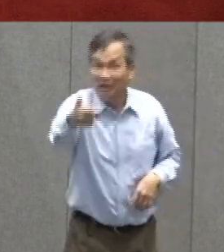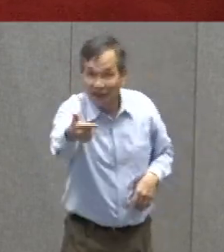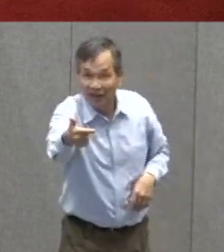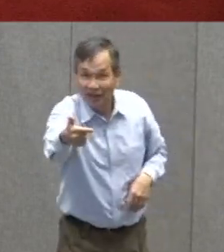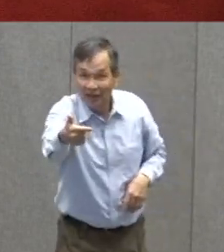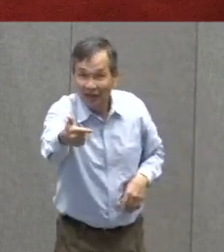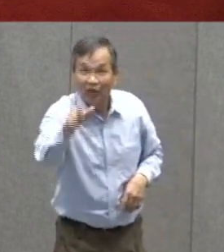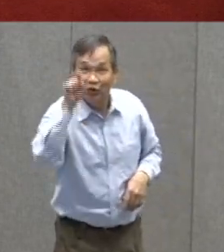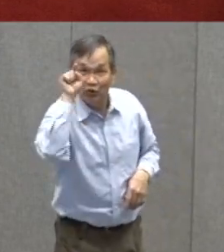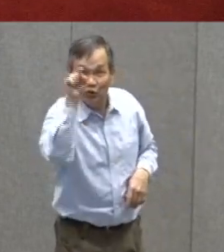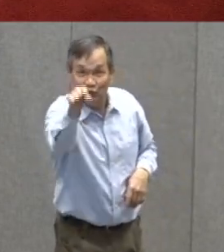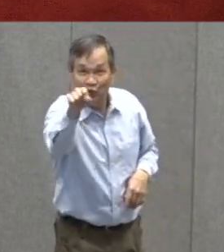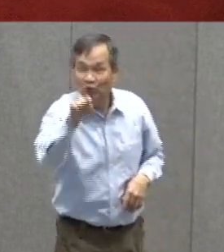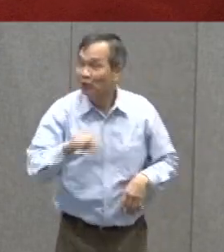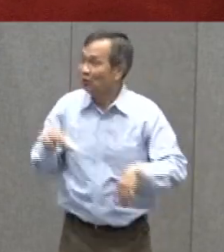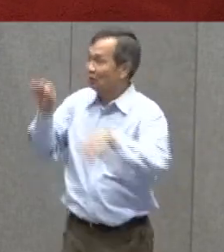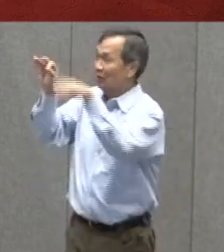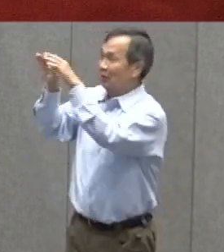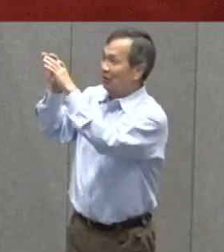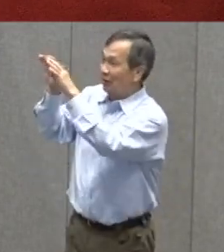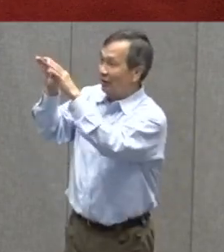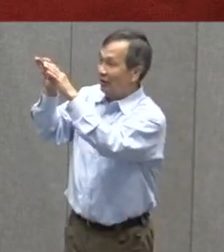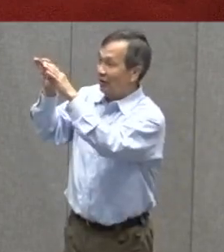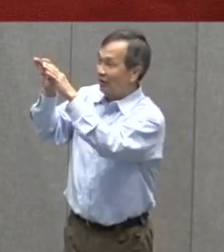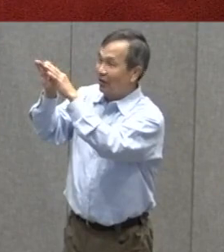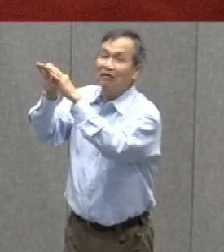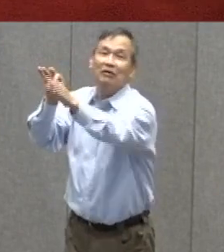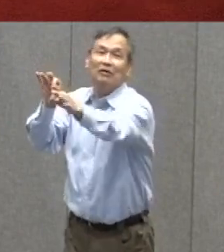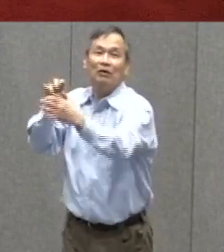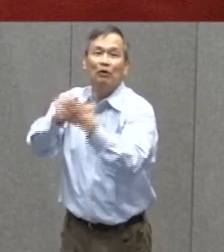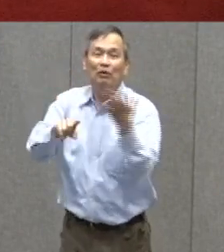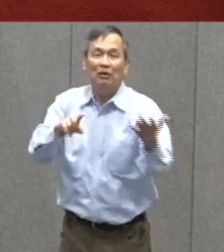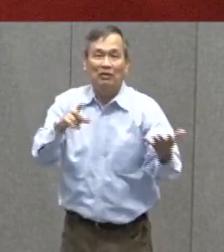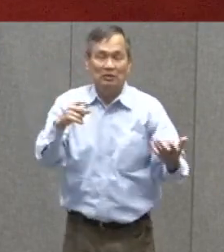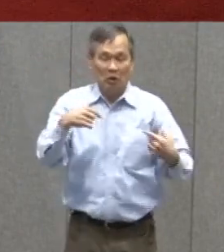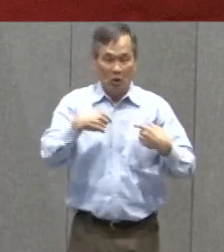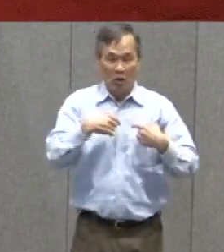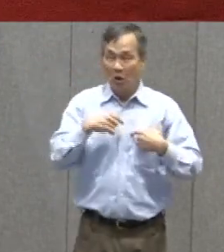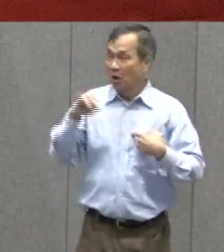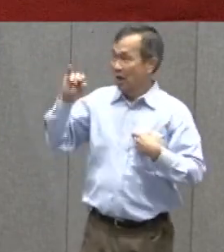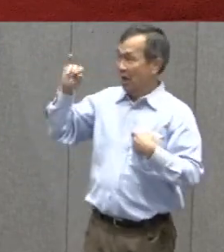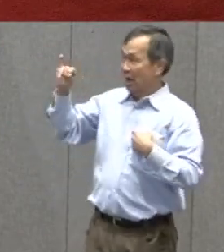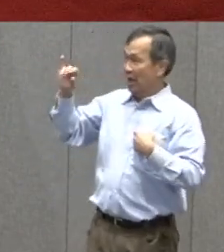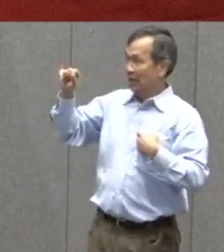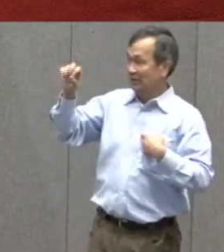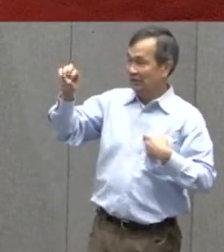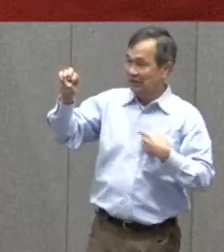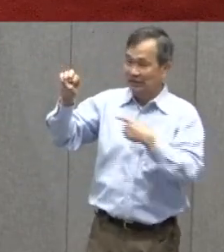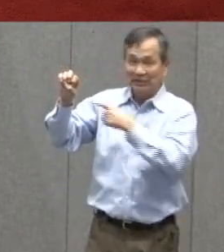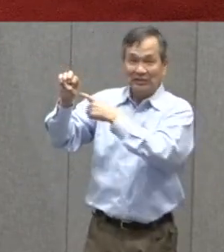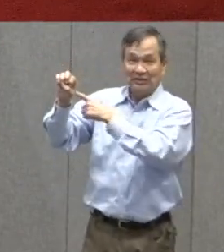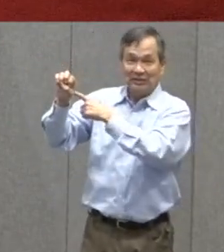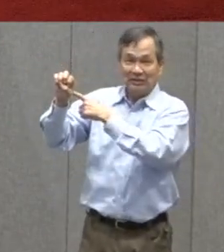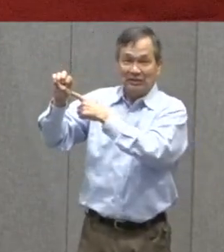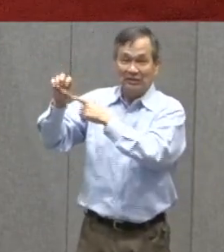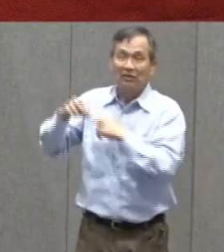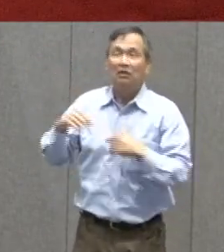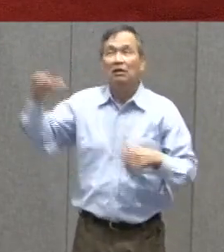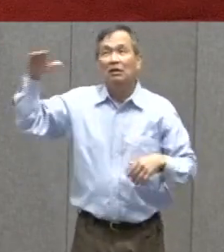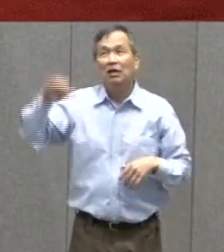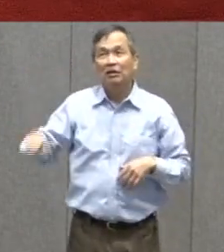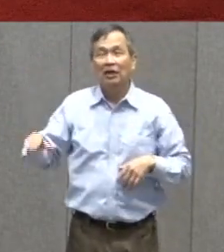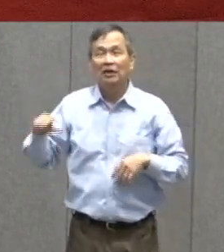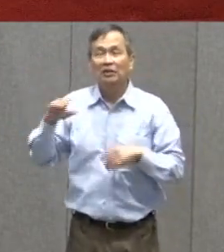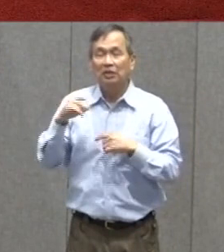see with the photograph that we have here. So I see, and I'm going to also share another one.